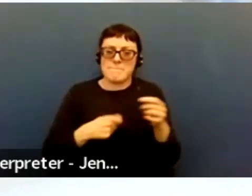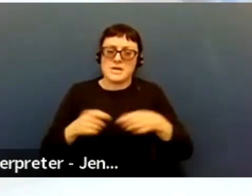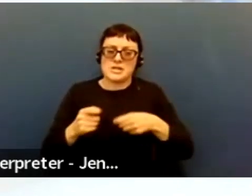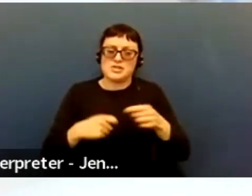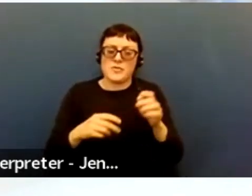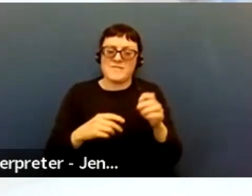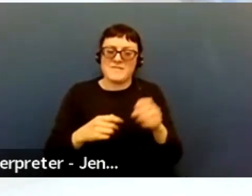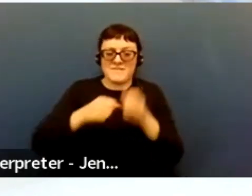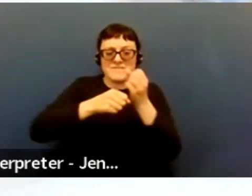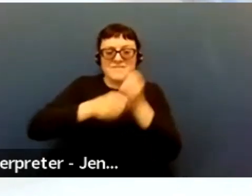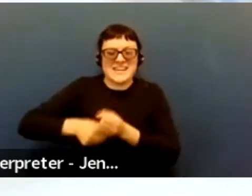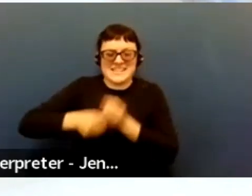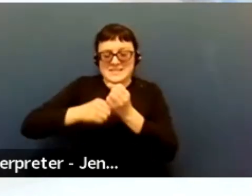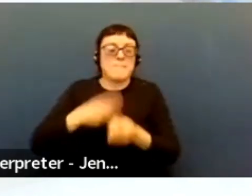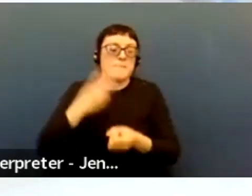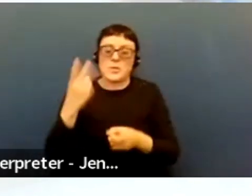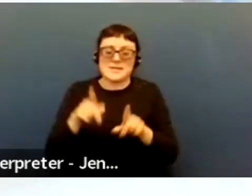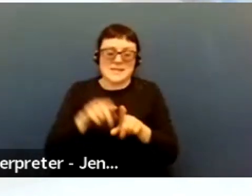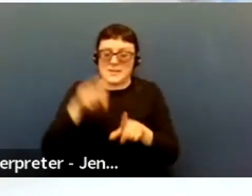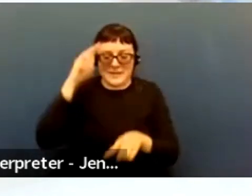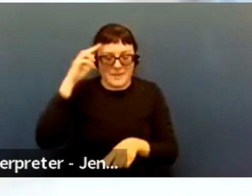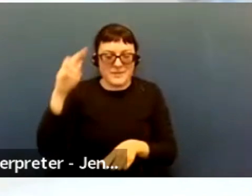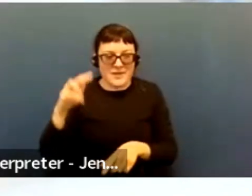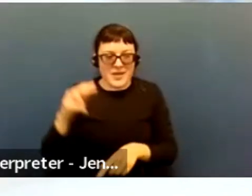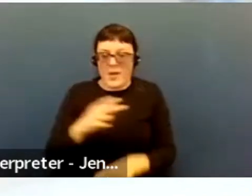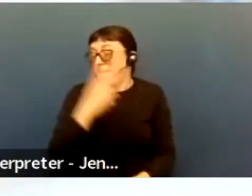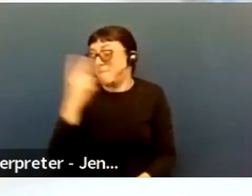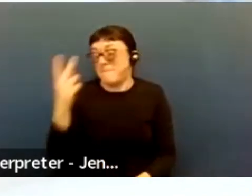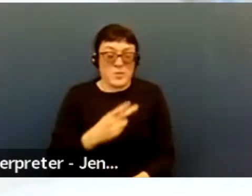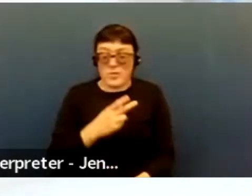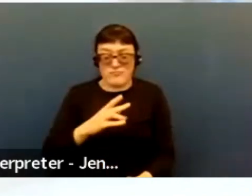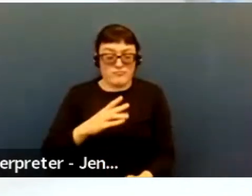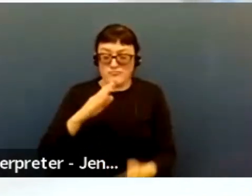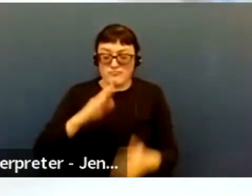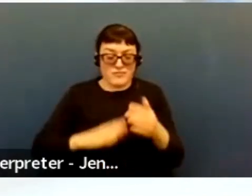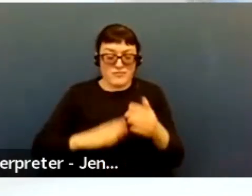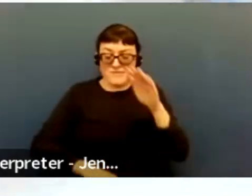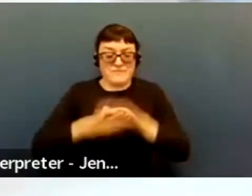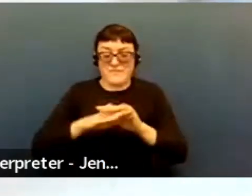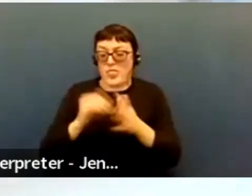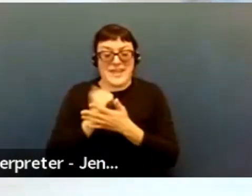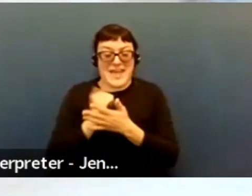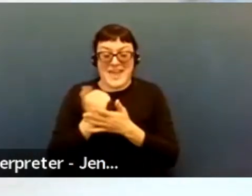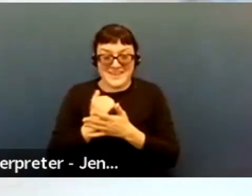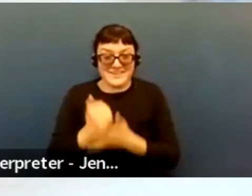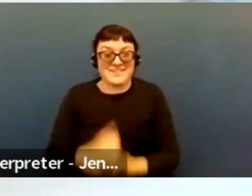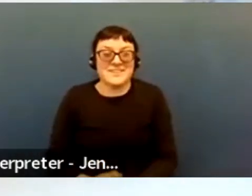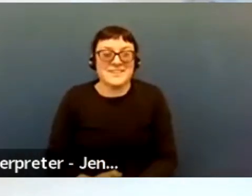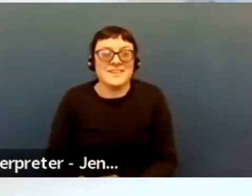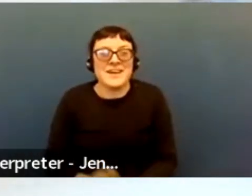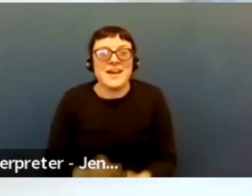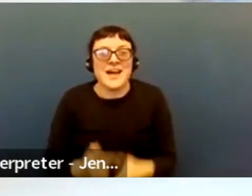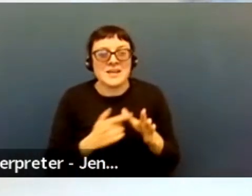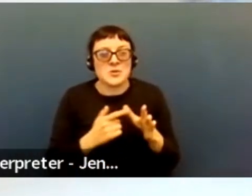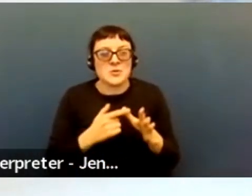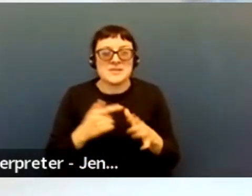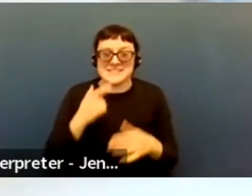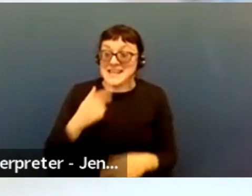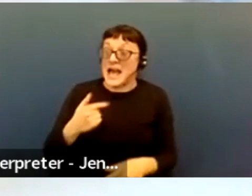Merchant of Venice, is for some reason both those Antonios with that same name are just bang on gay